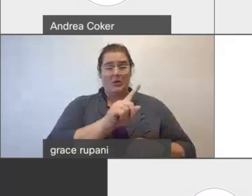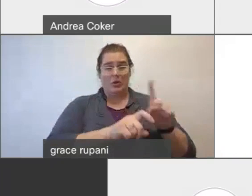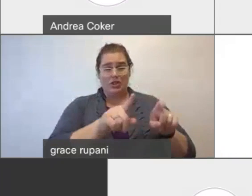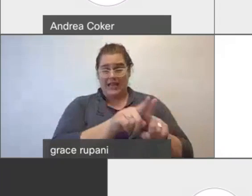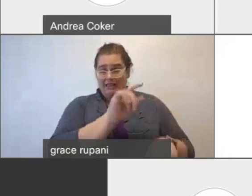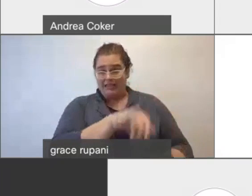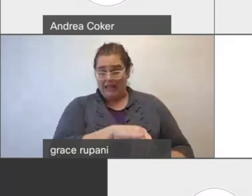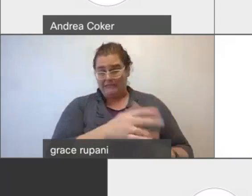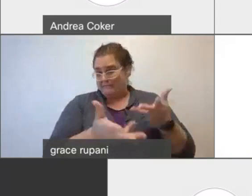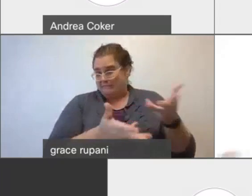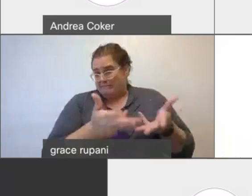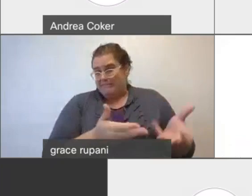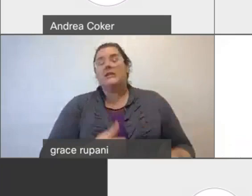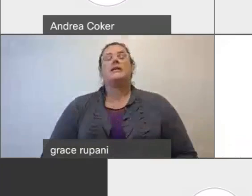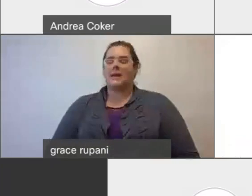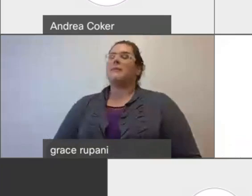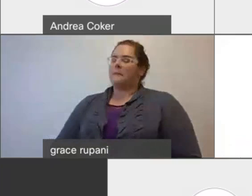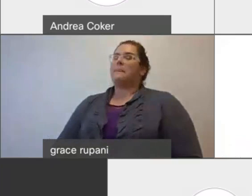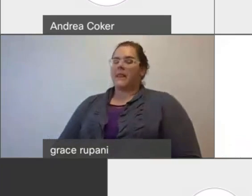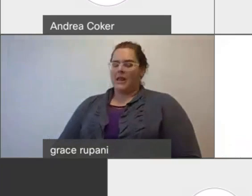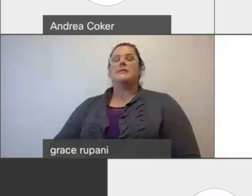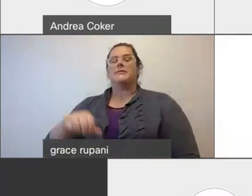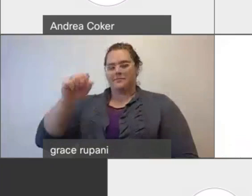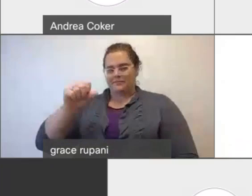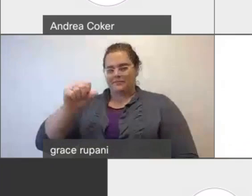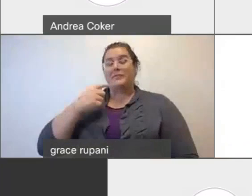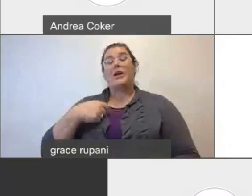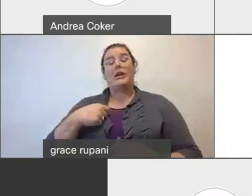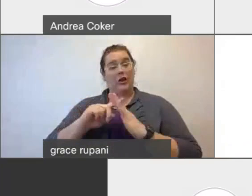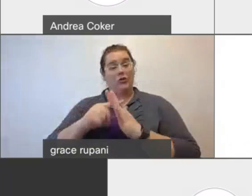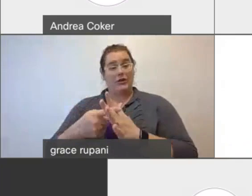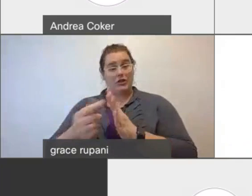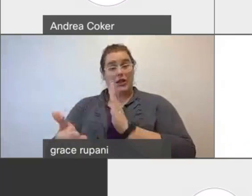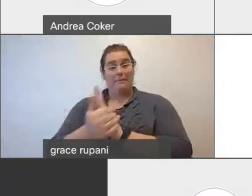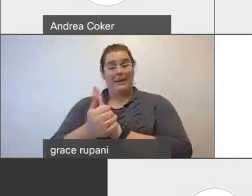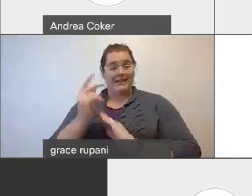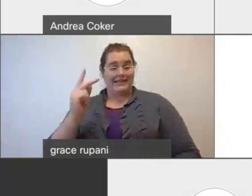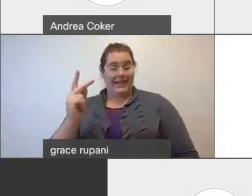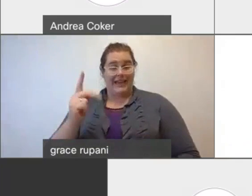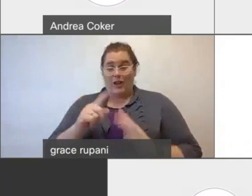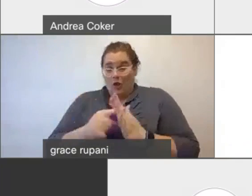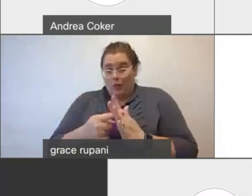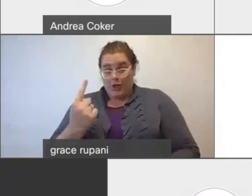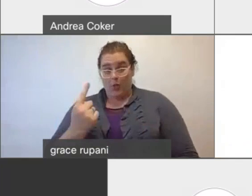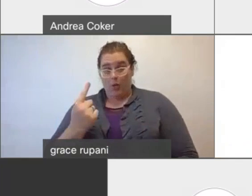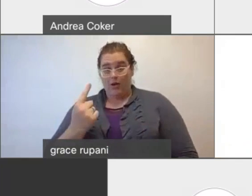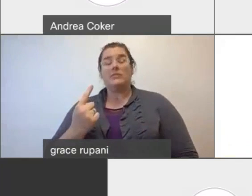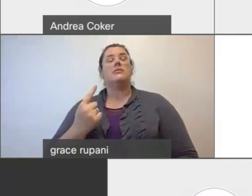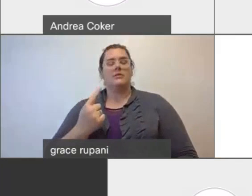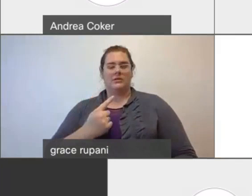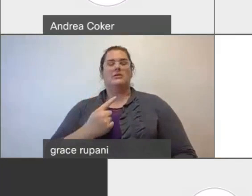Yeah, the Appendix K is still in effect. The original Appendix K was in effect until